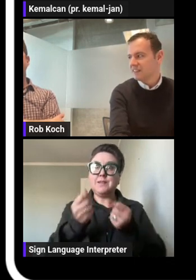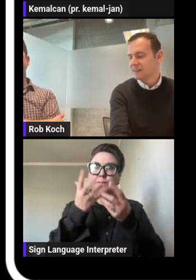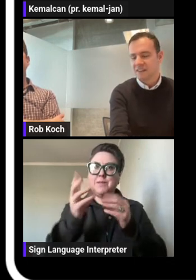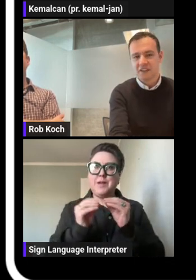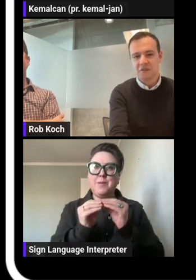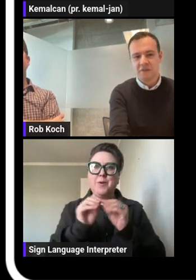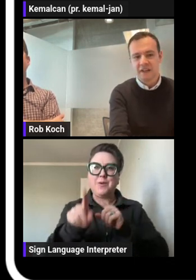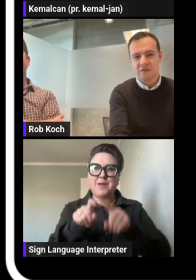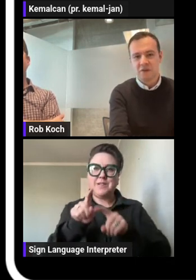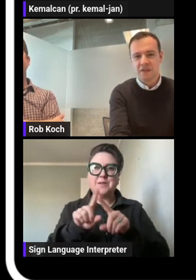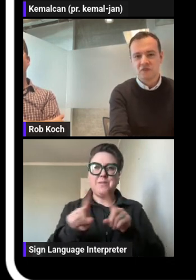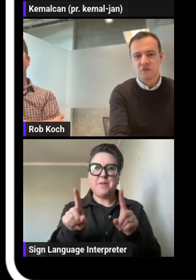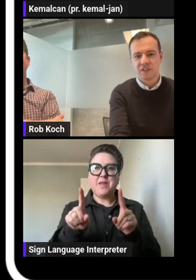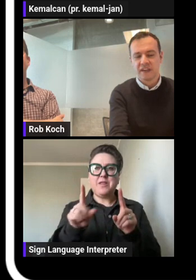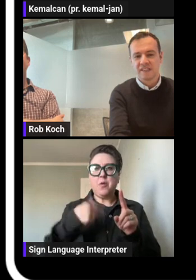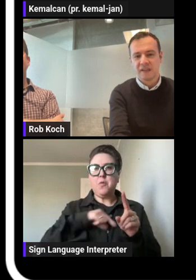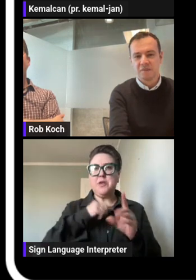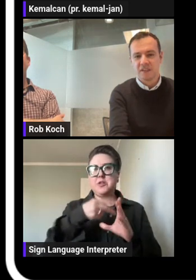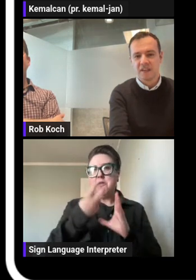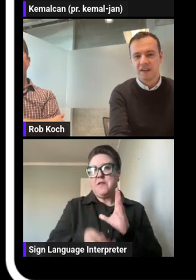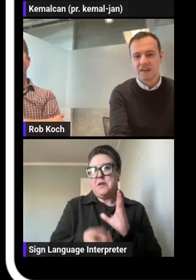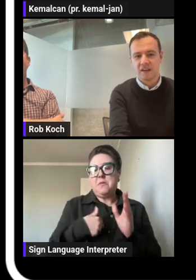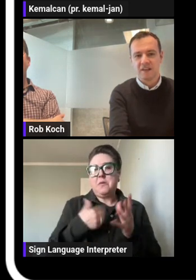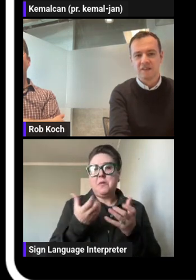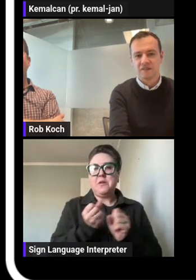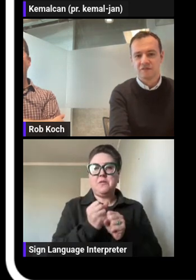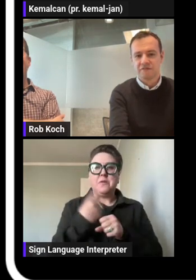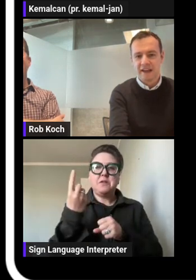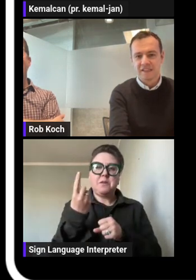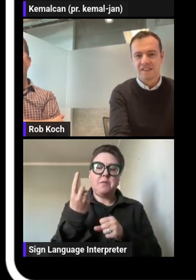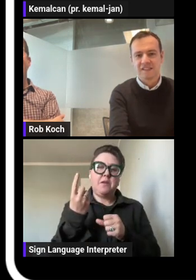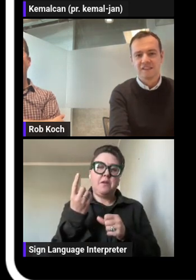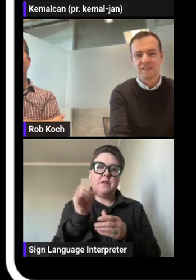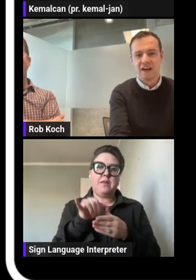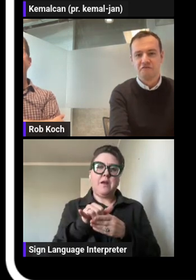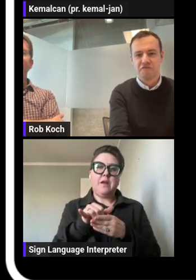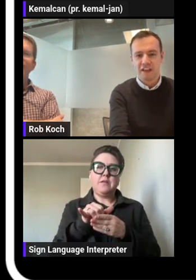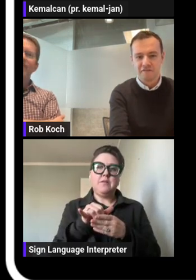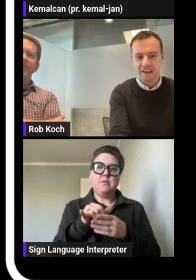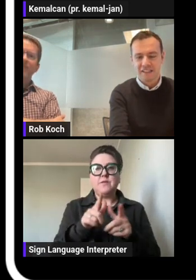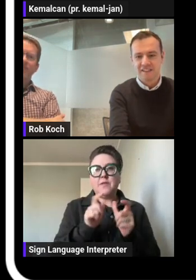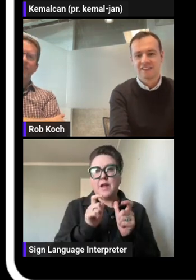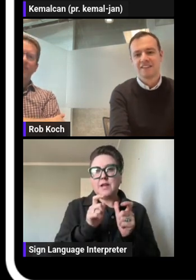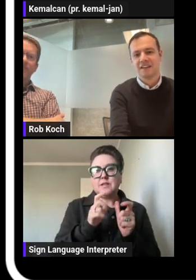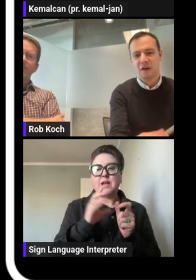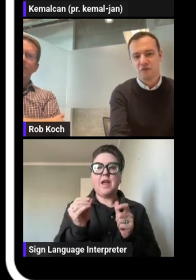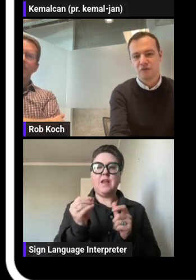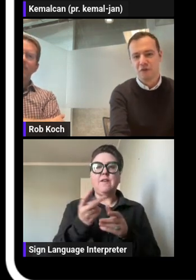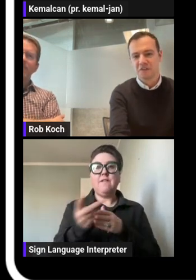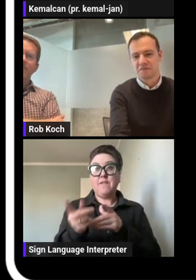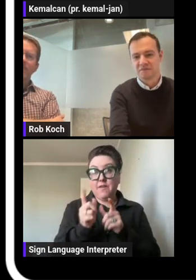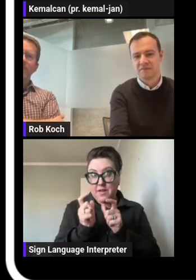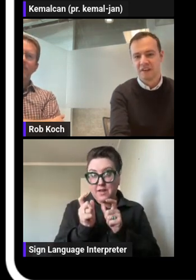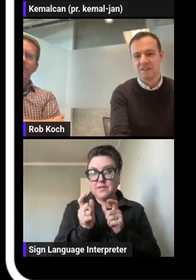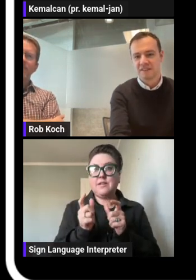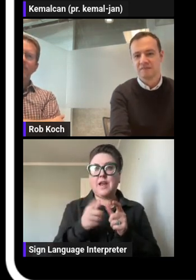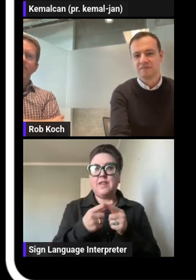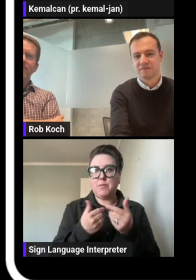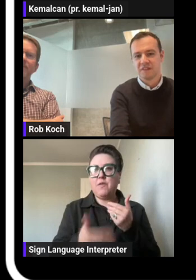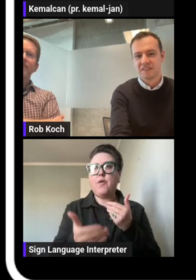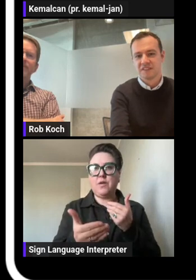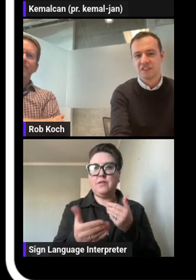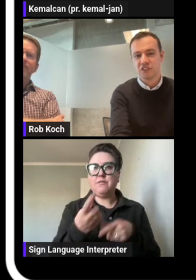immediately dived in. Like we wanted to create something fast and fail fast, and then move forward. That